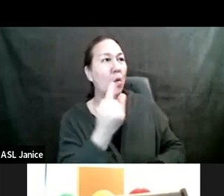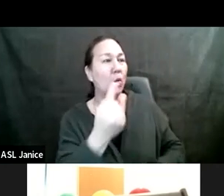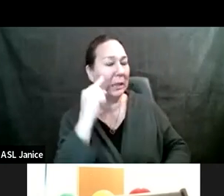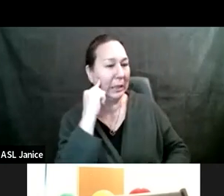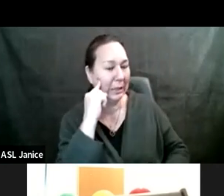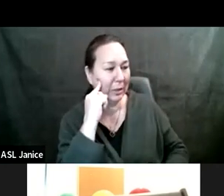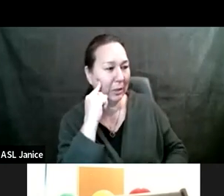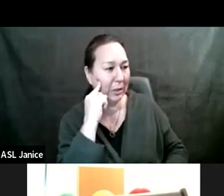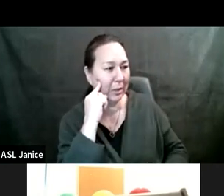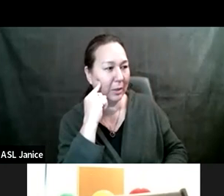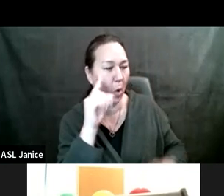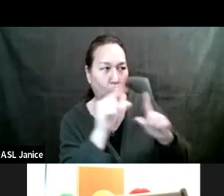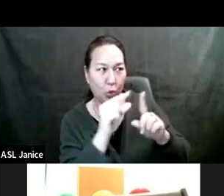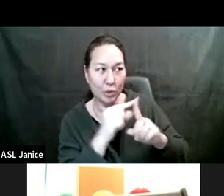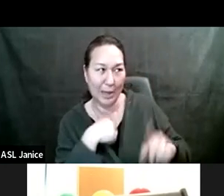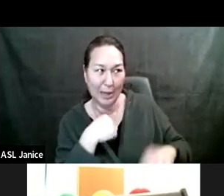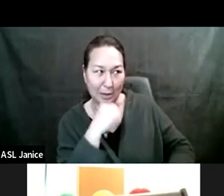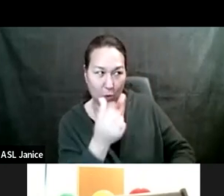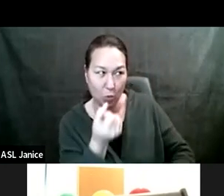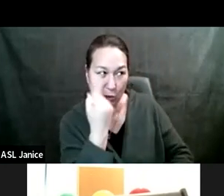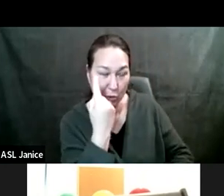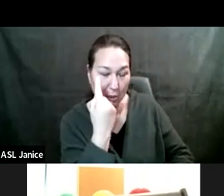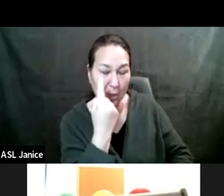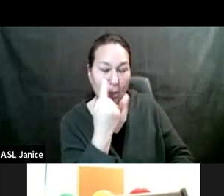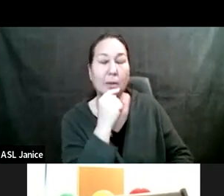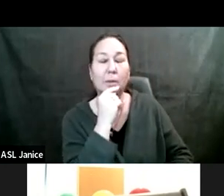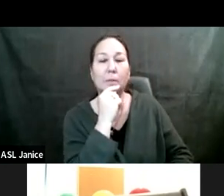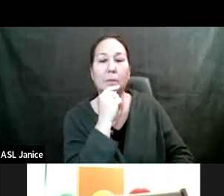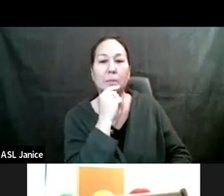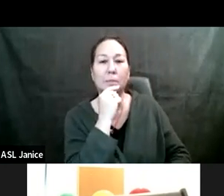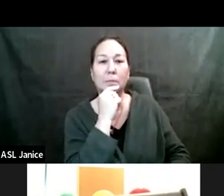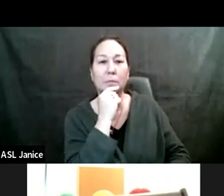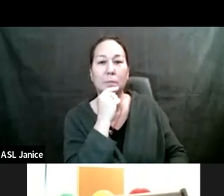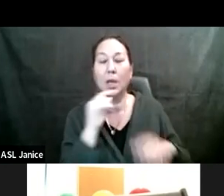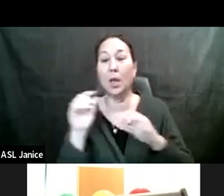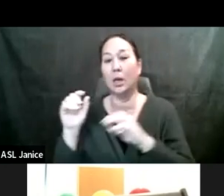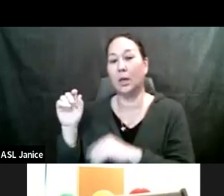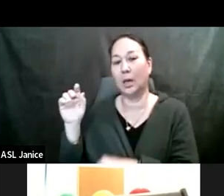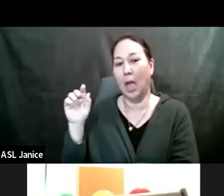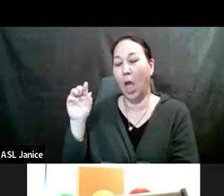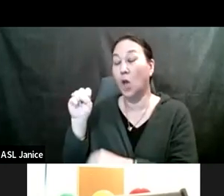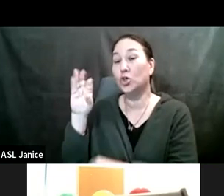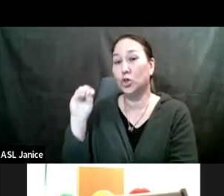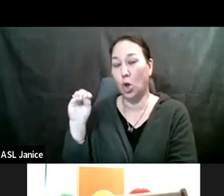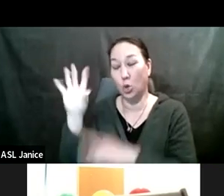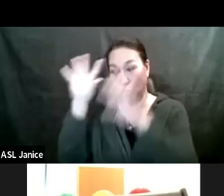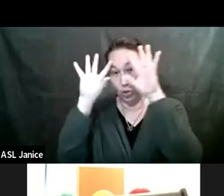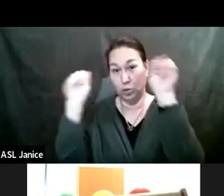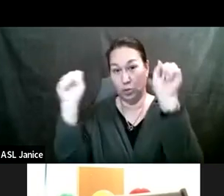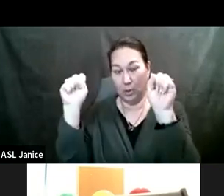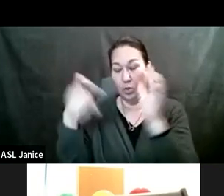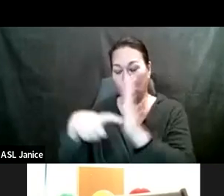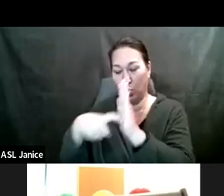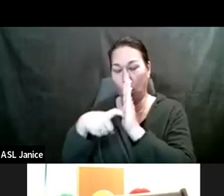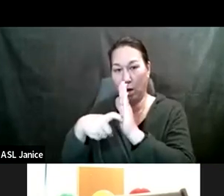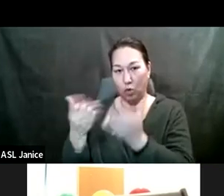is words I don't understand so so the superintendent is required to recommend a